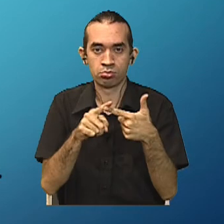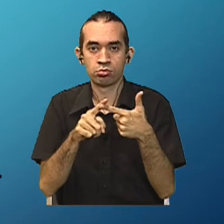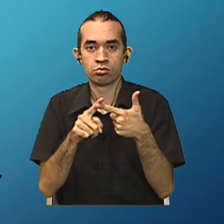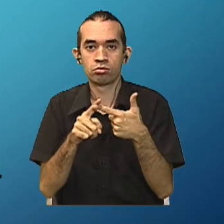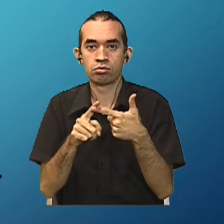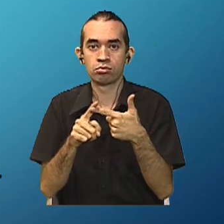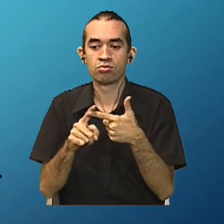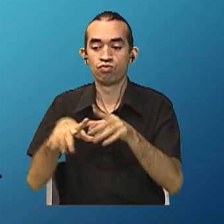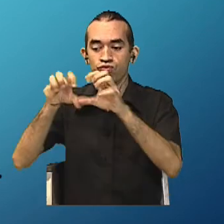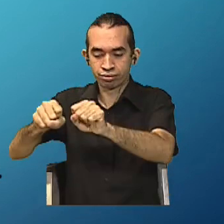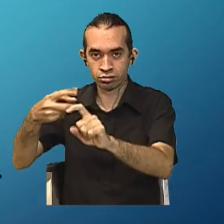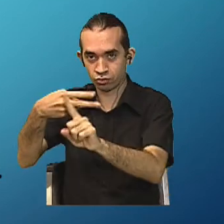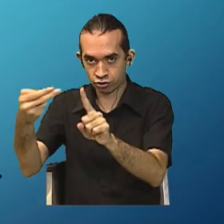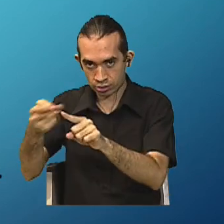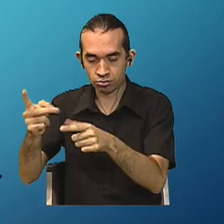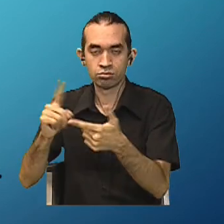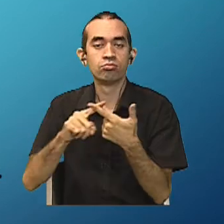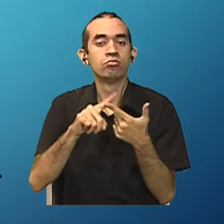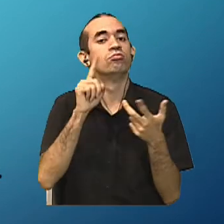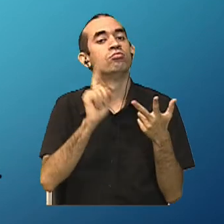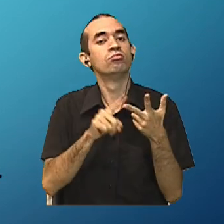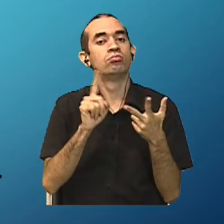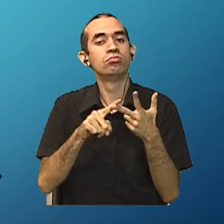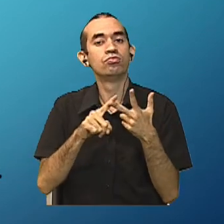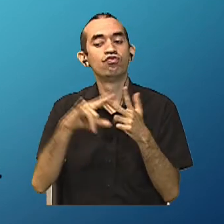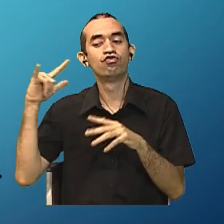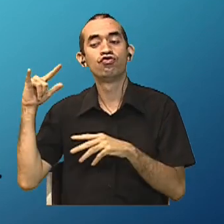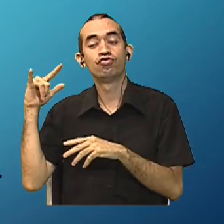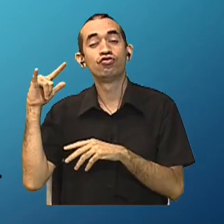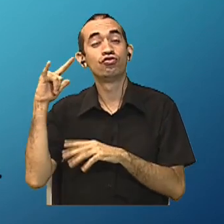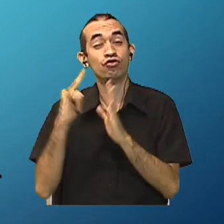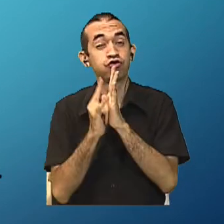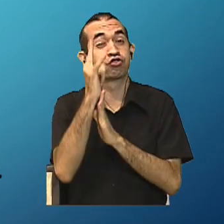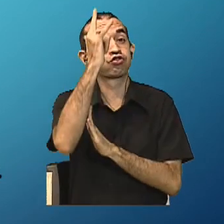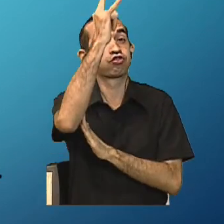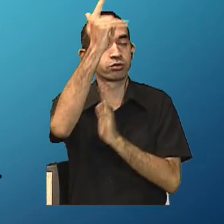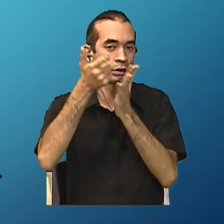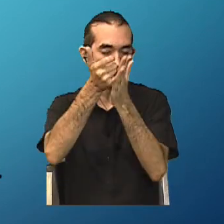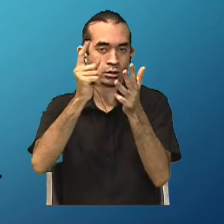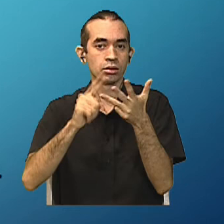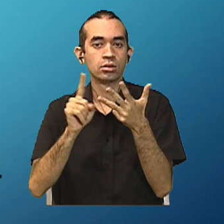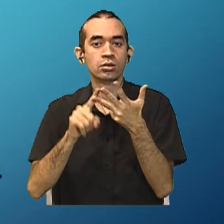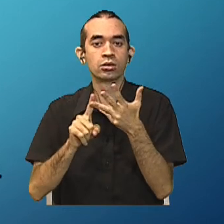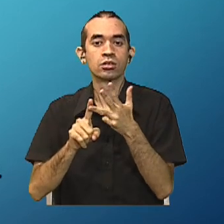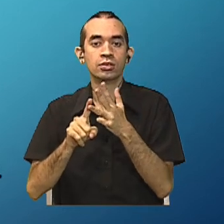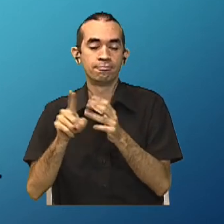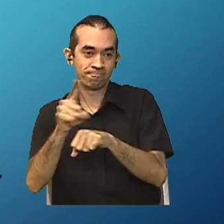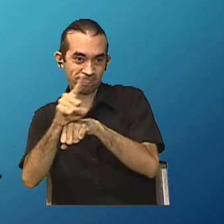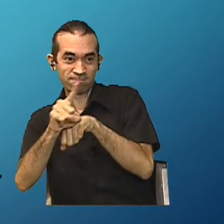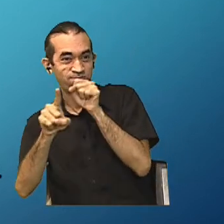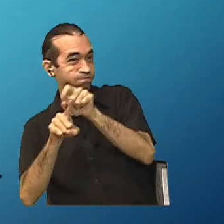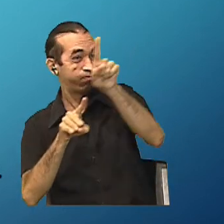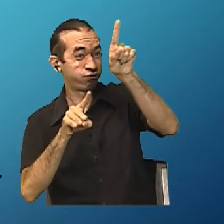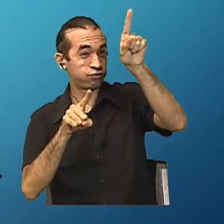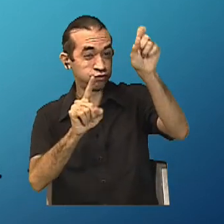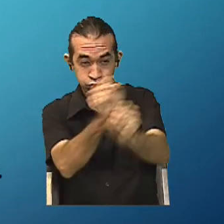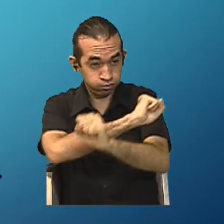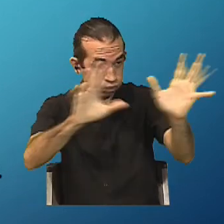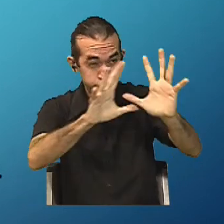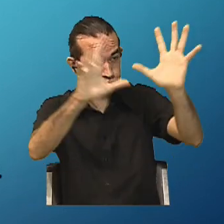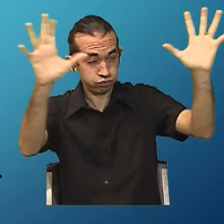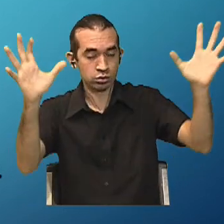airline reservations, help in space flights, and direct nuclear weapons. They can even